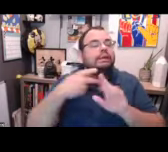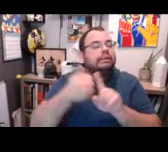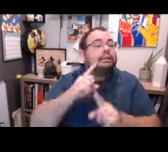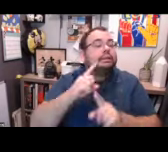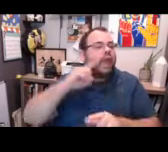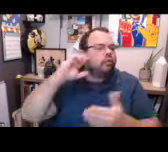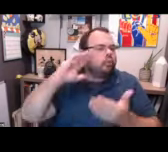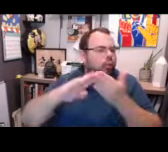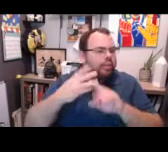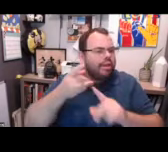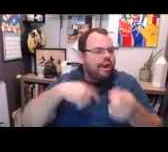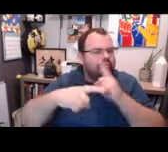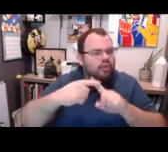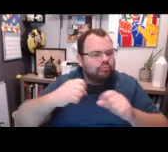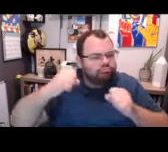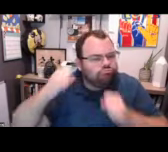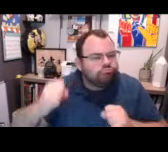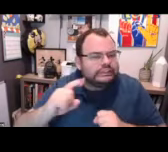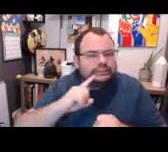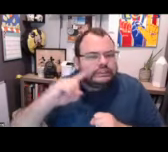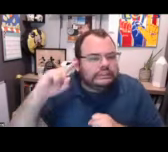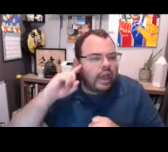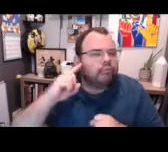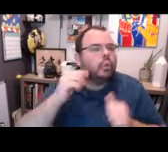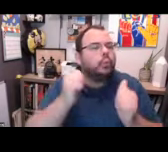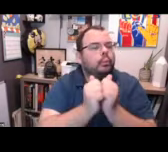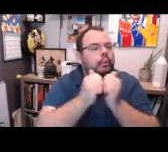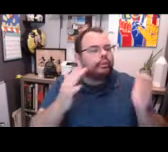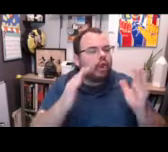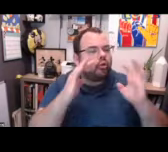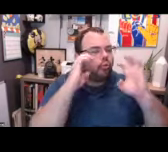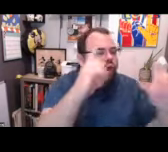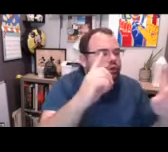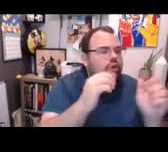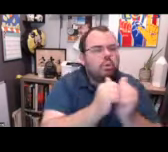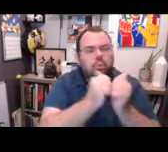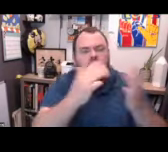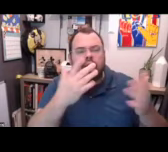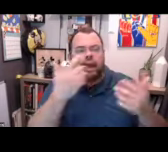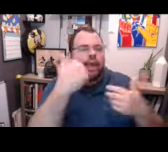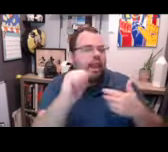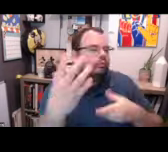grassroots deaf community, where they are strong deaf